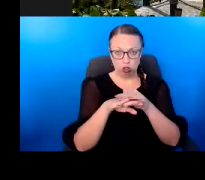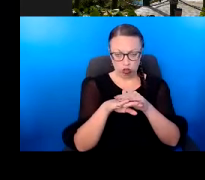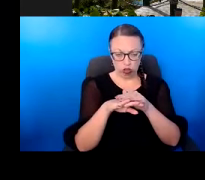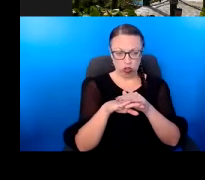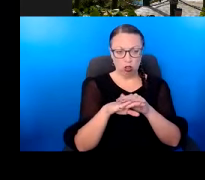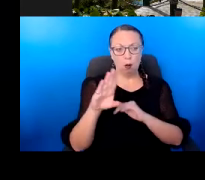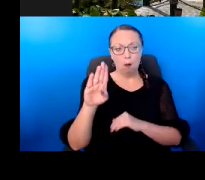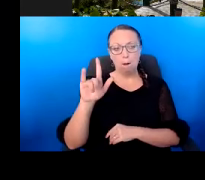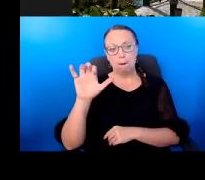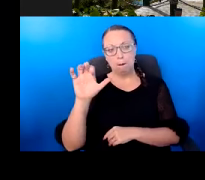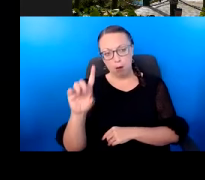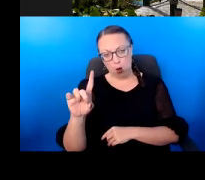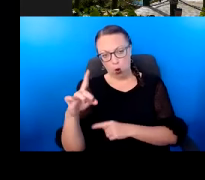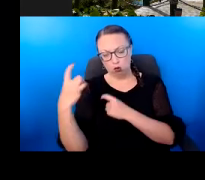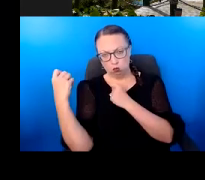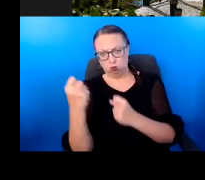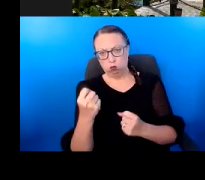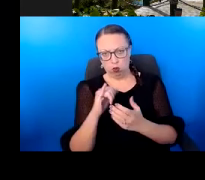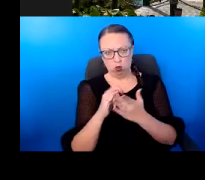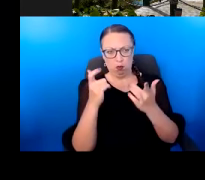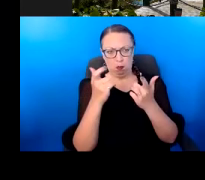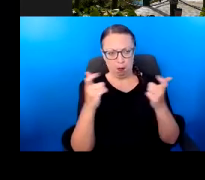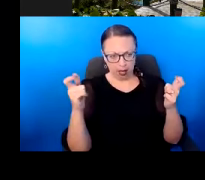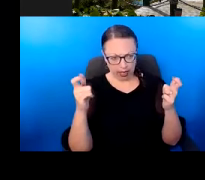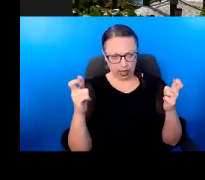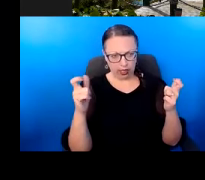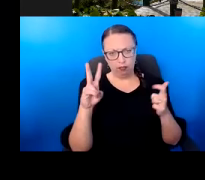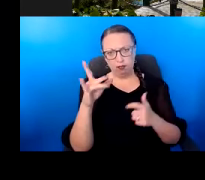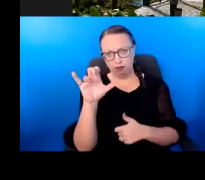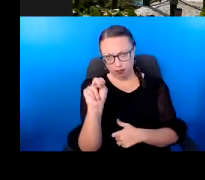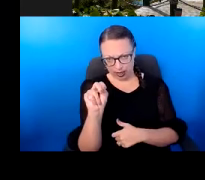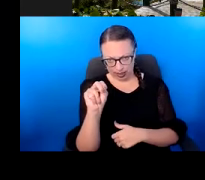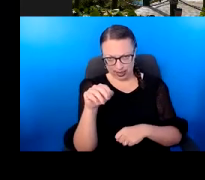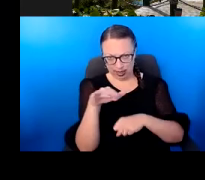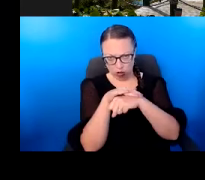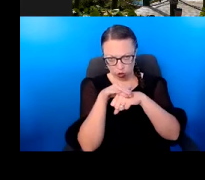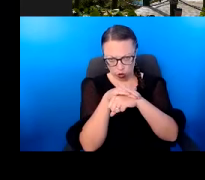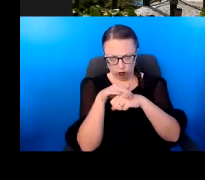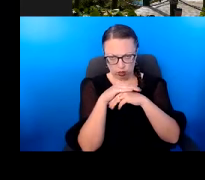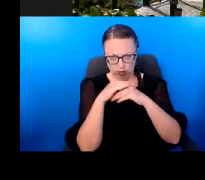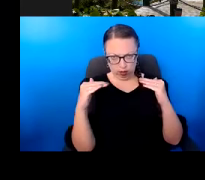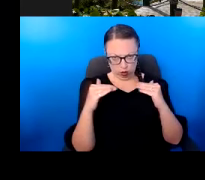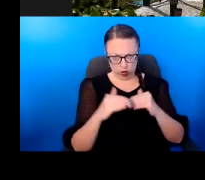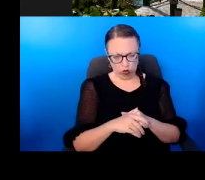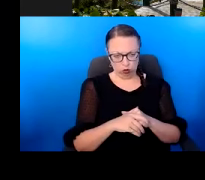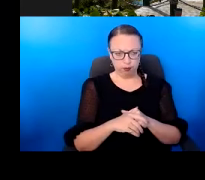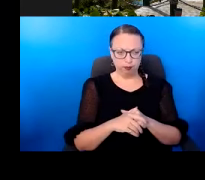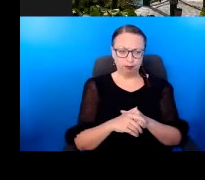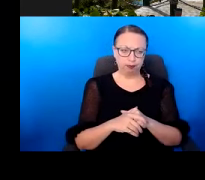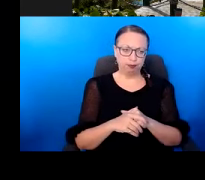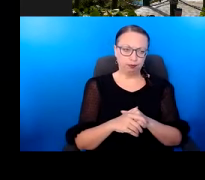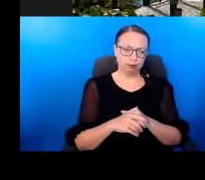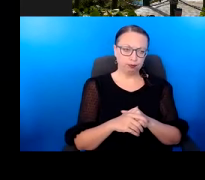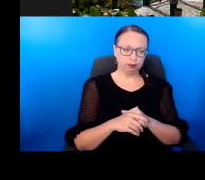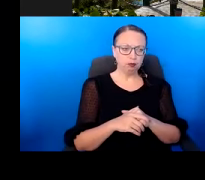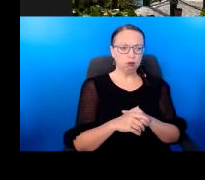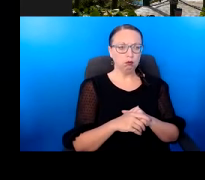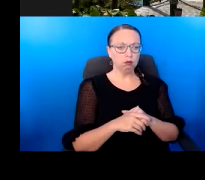dominated by these large draining veins at the superficial layer. And in